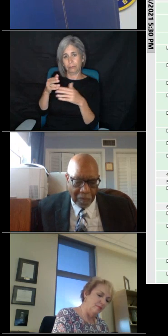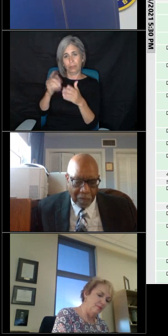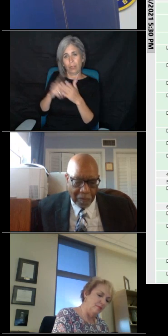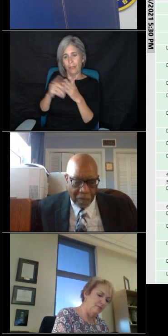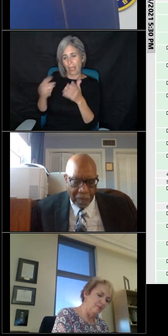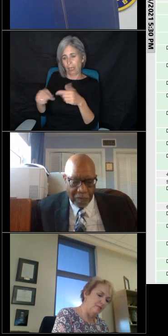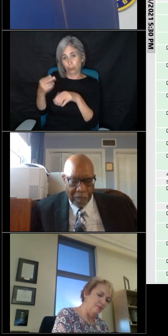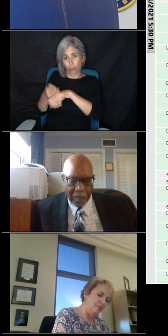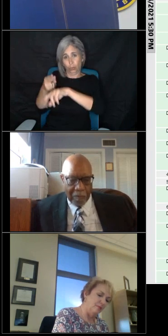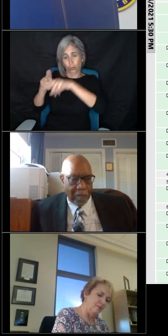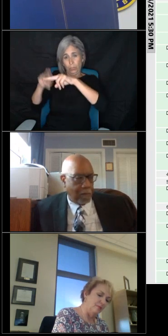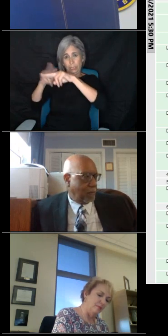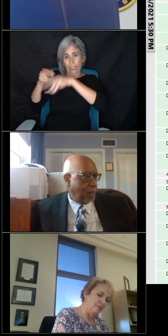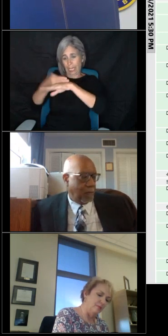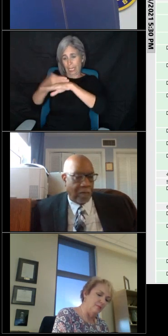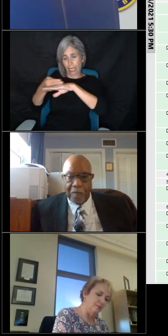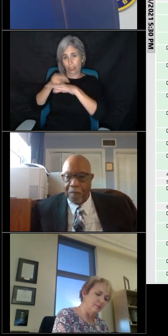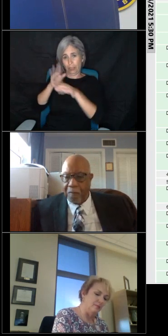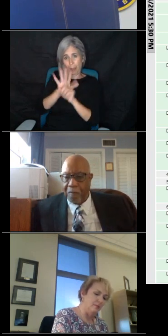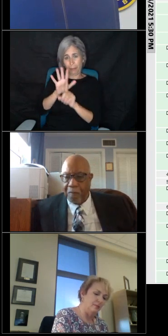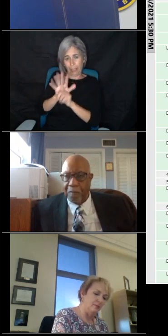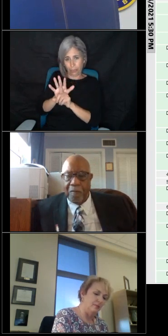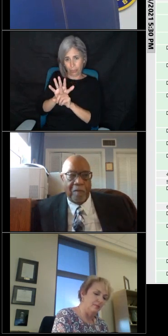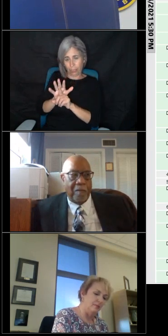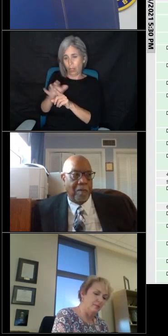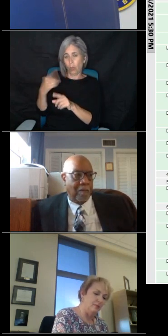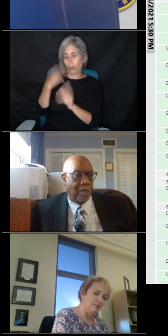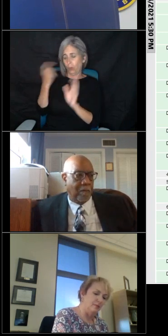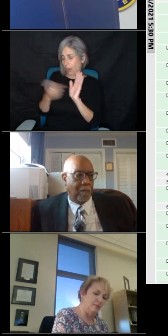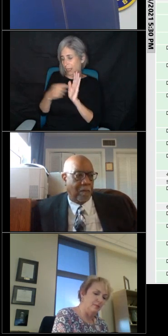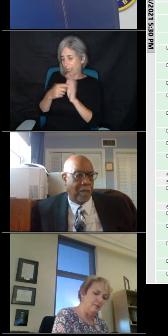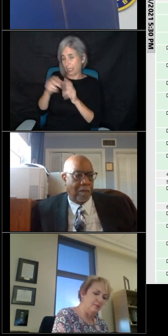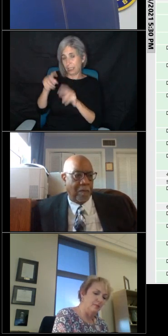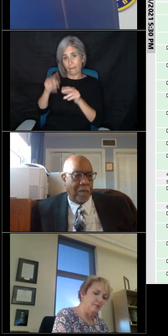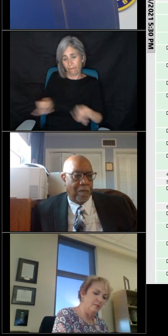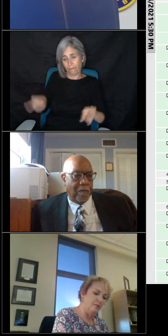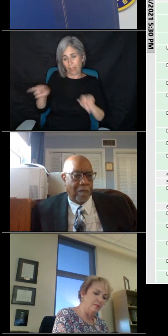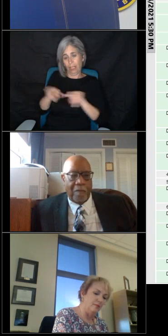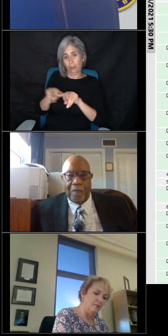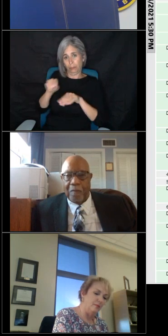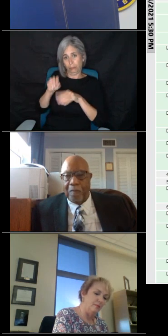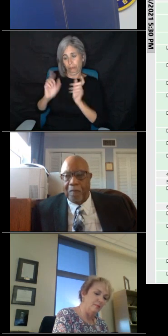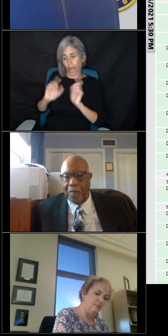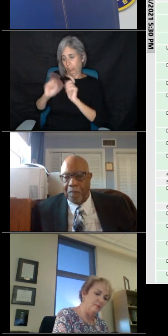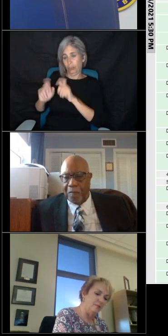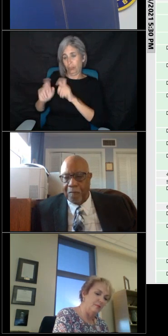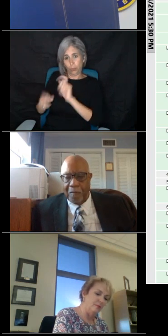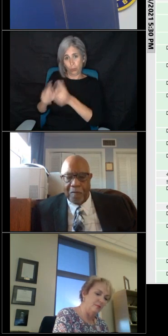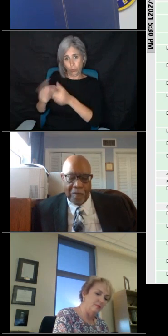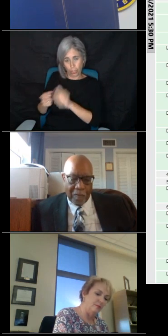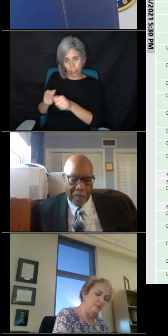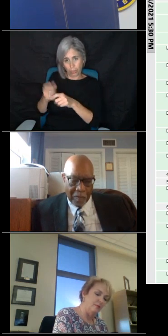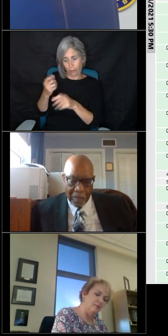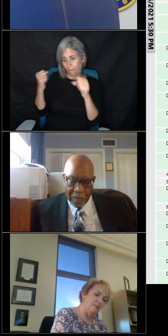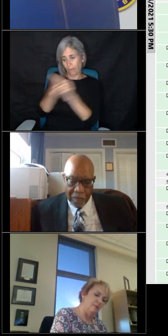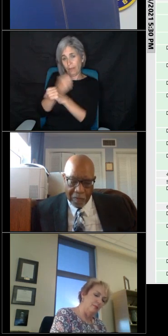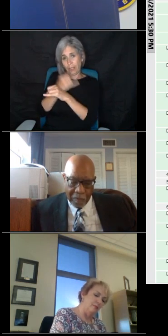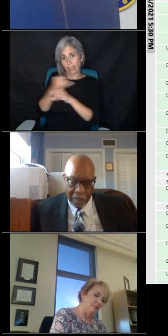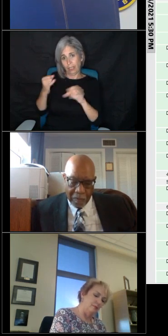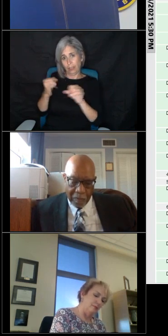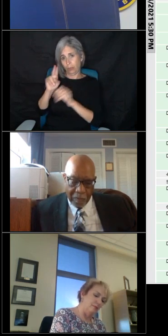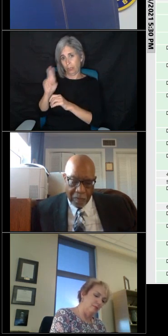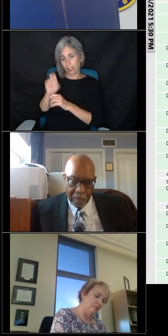rapidly increasing Haitian population. And whereas we recognize the valuable contribution of the Haitian people in the fight for the independence of the United States of